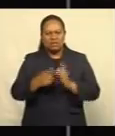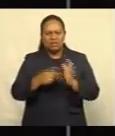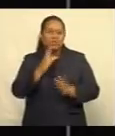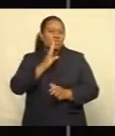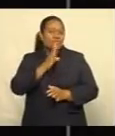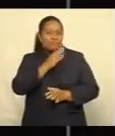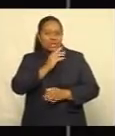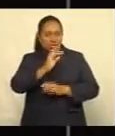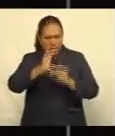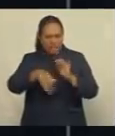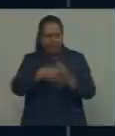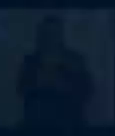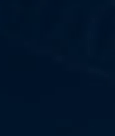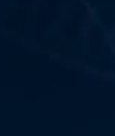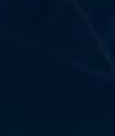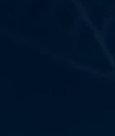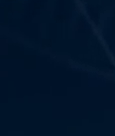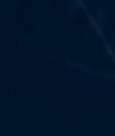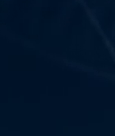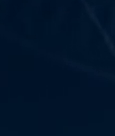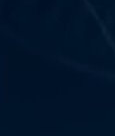daily routine?